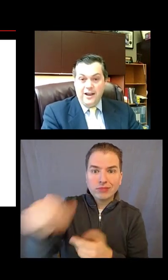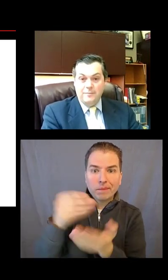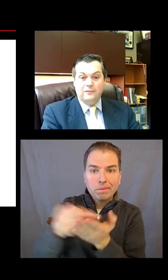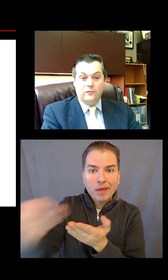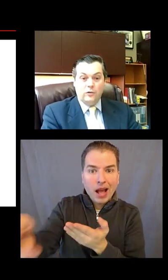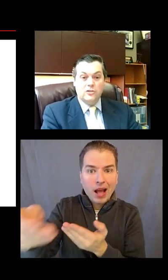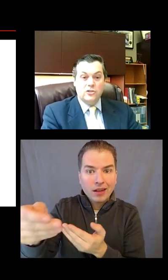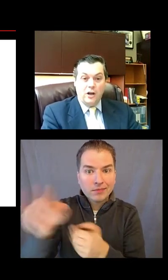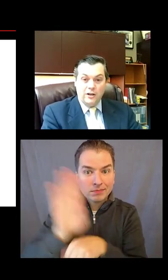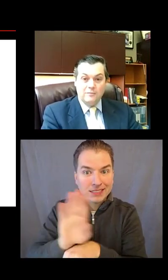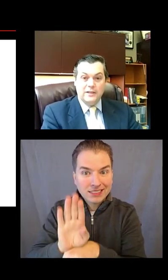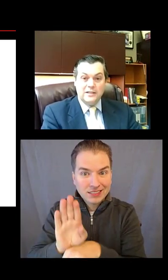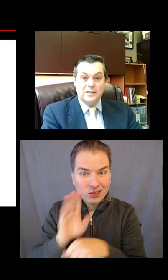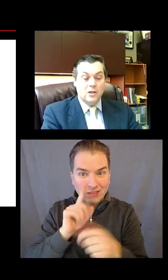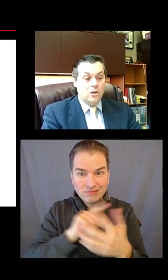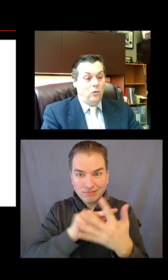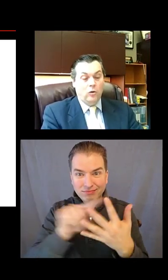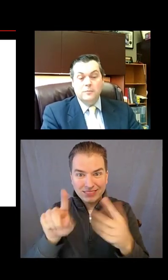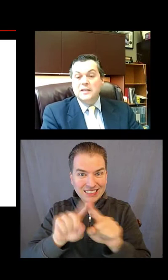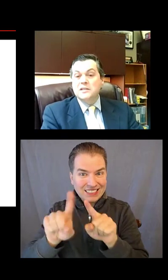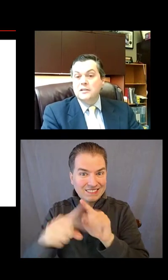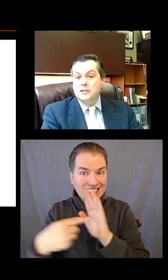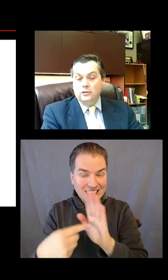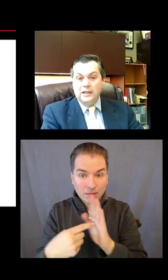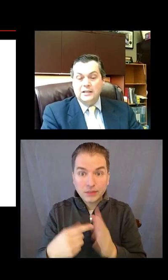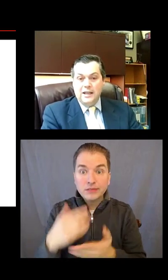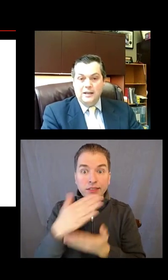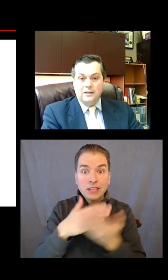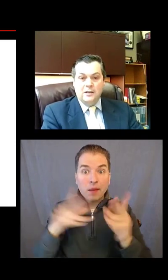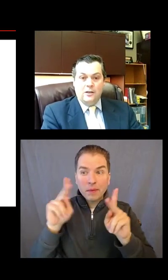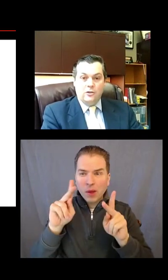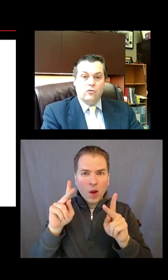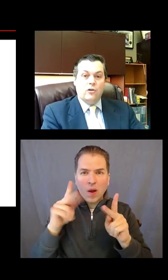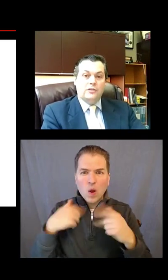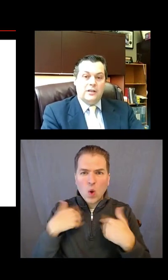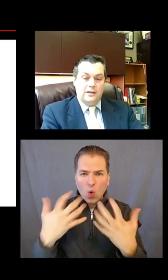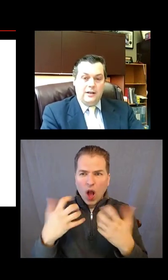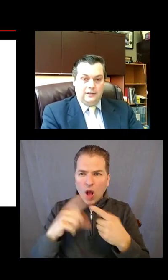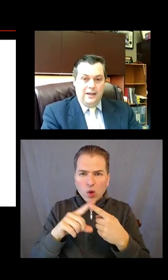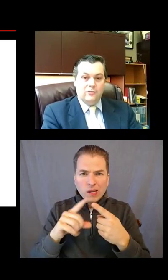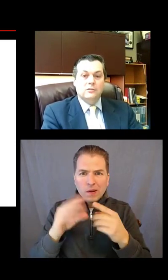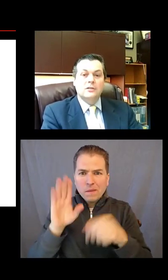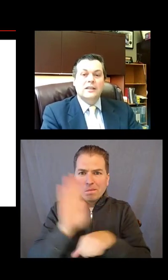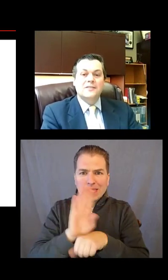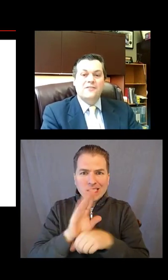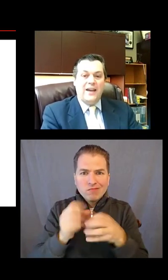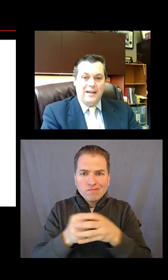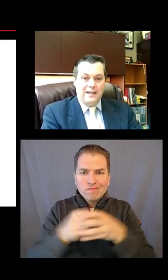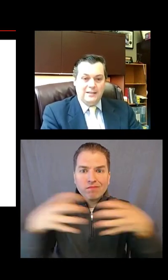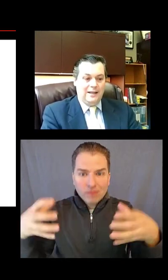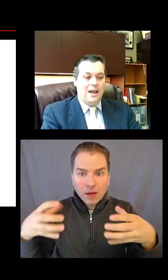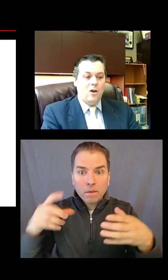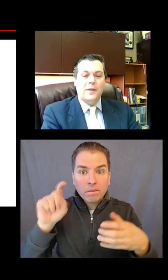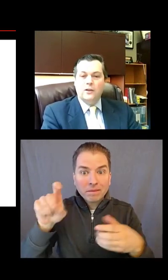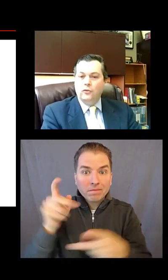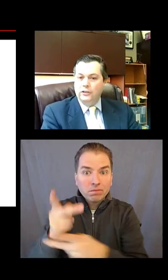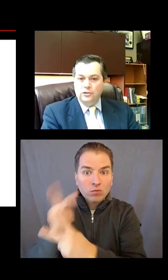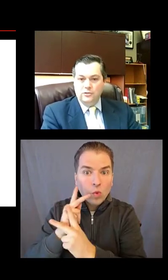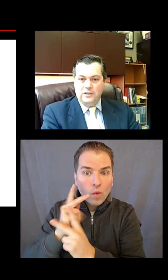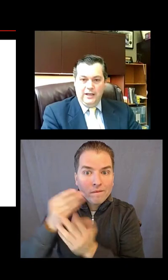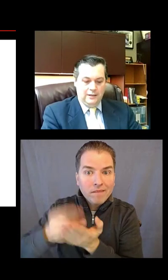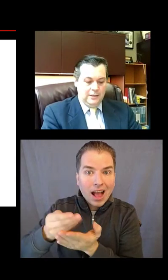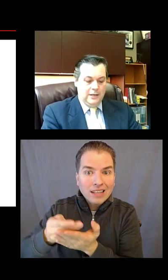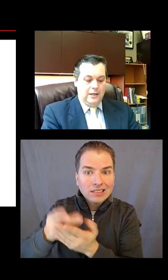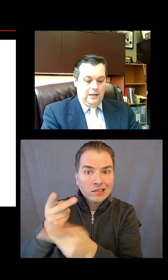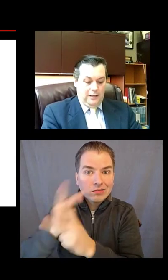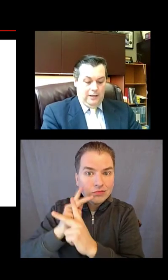very common for startup business or a business that's looking to take their growth to the next level is financing. How am I going to